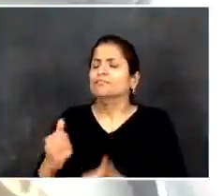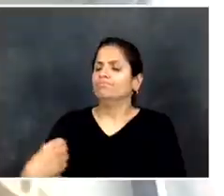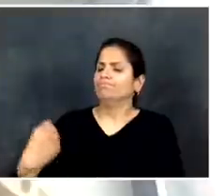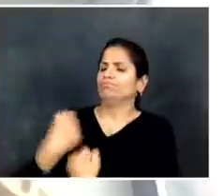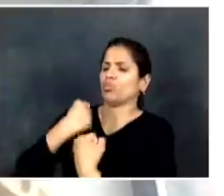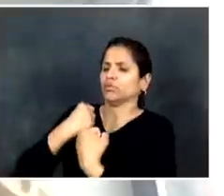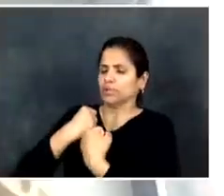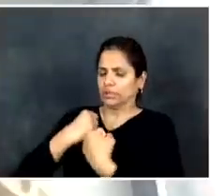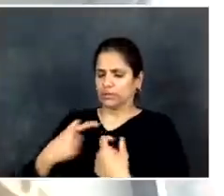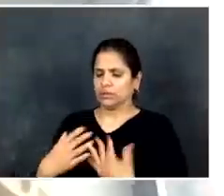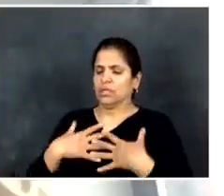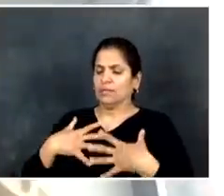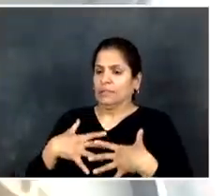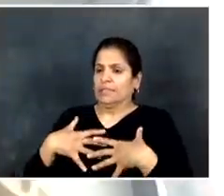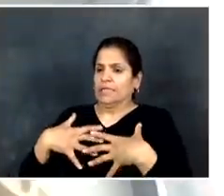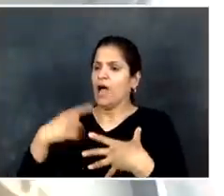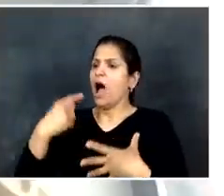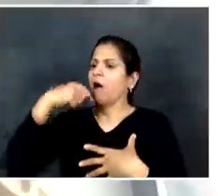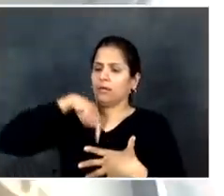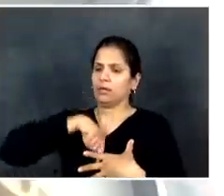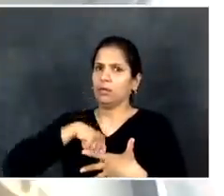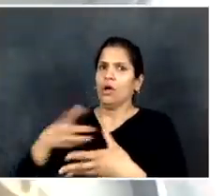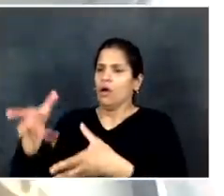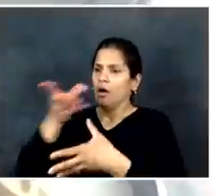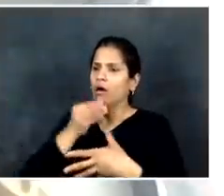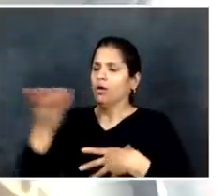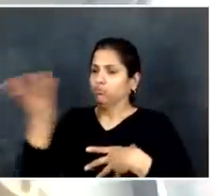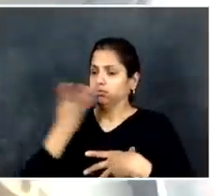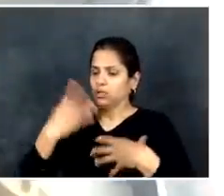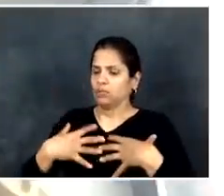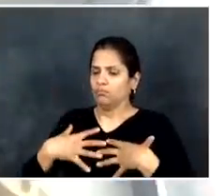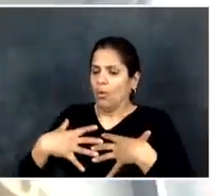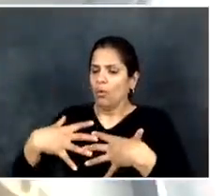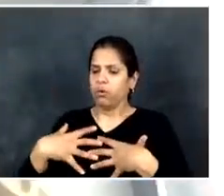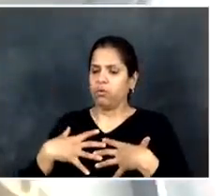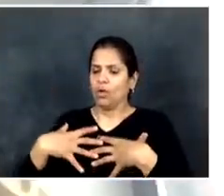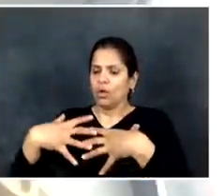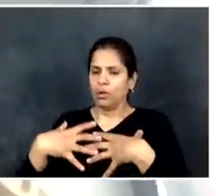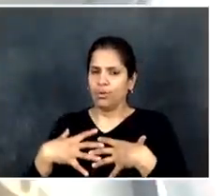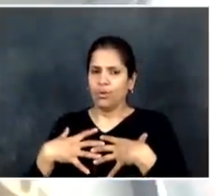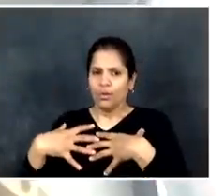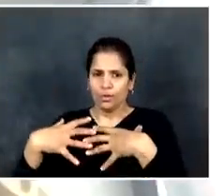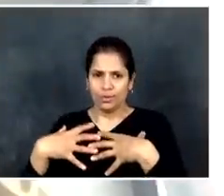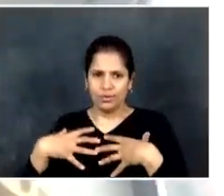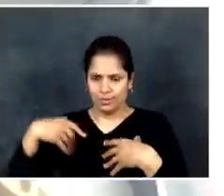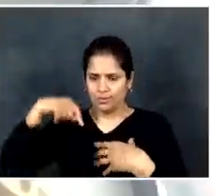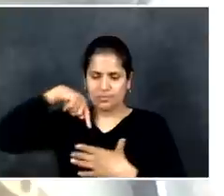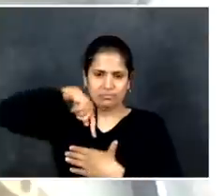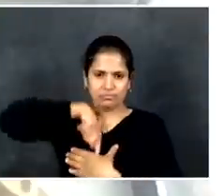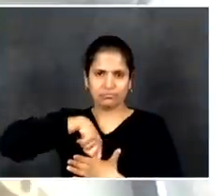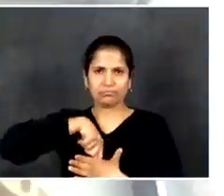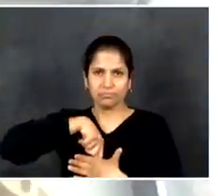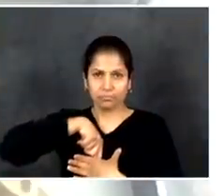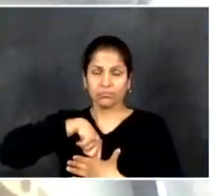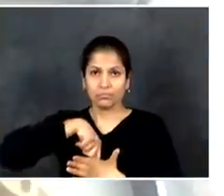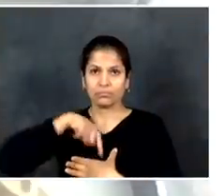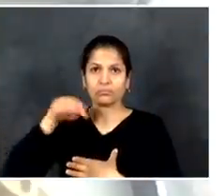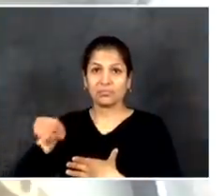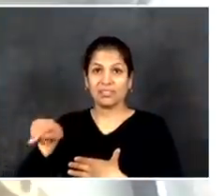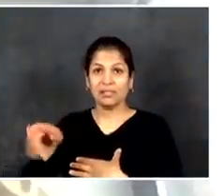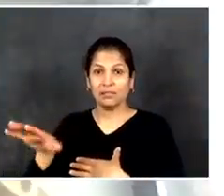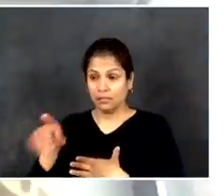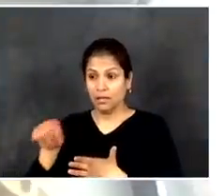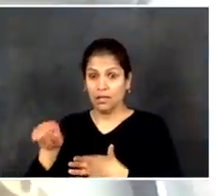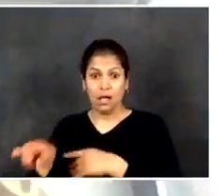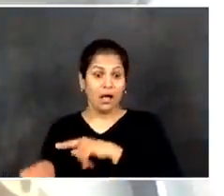tube. This ventilator is based on a robotic